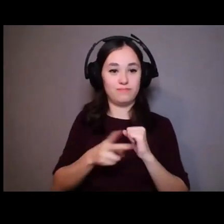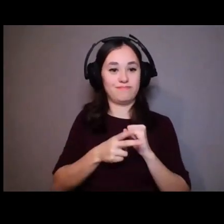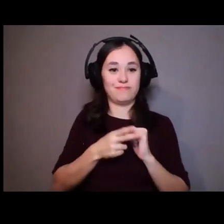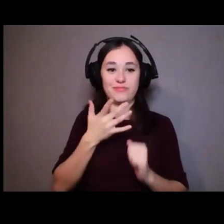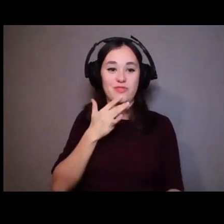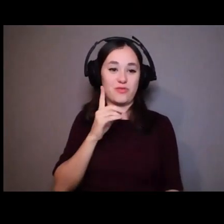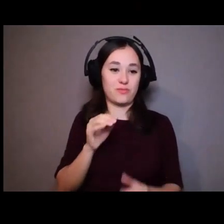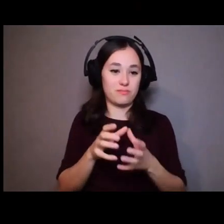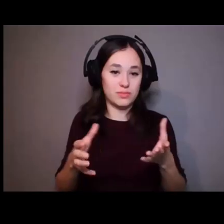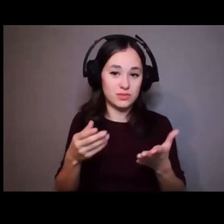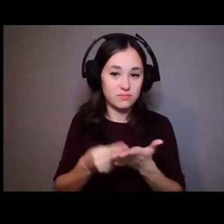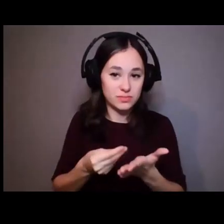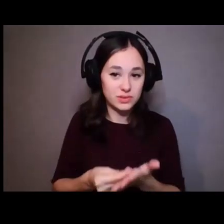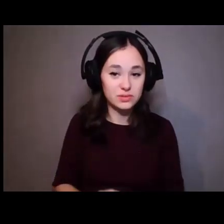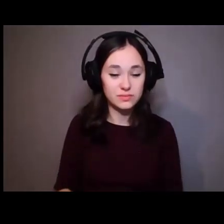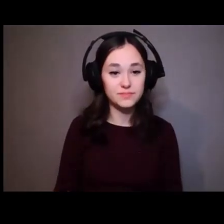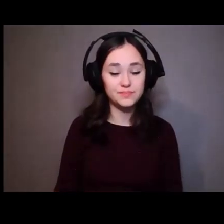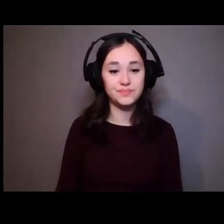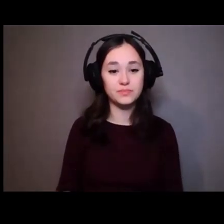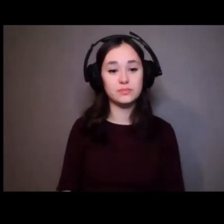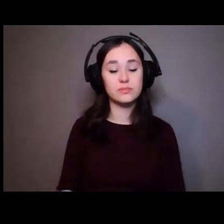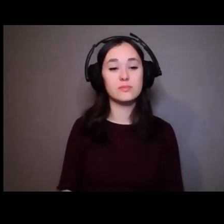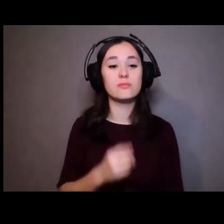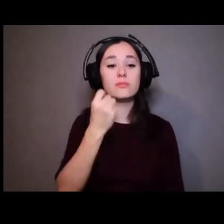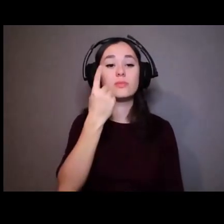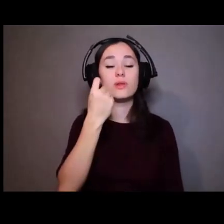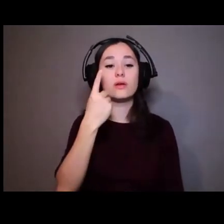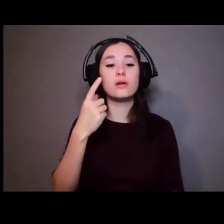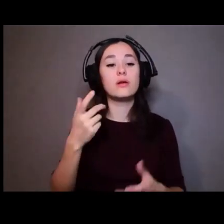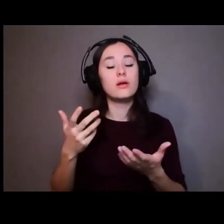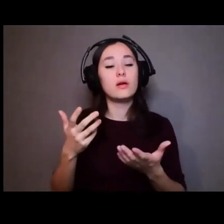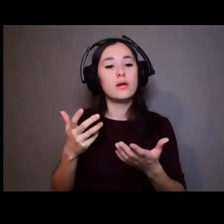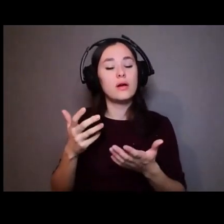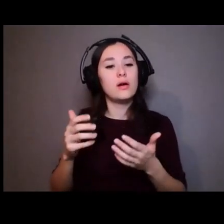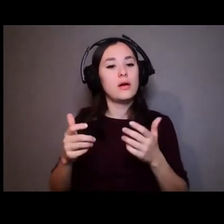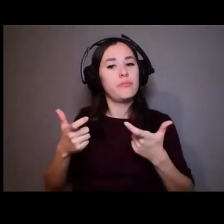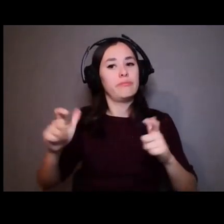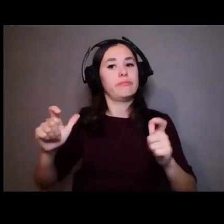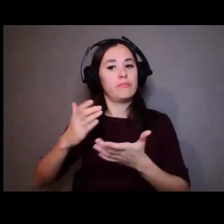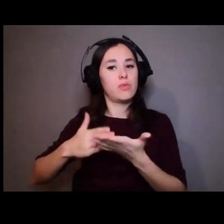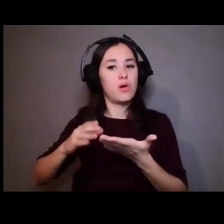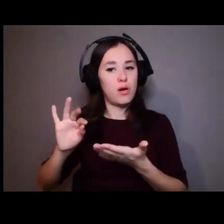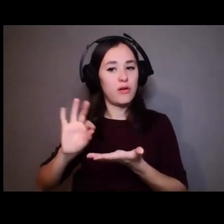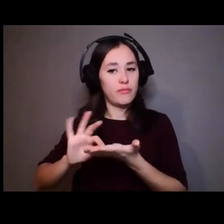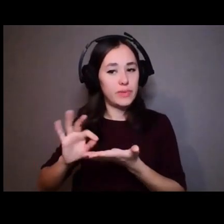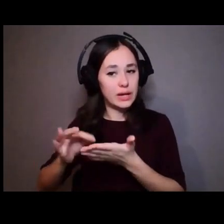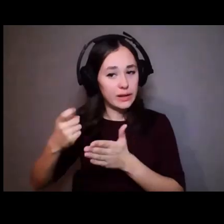time. While a significant portion of Medicaid costs,